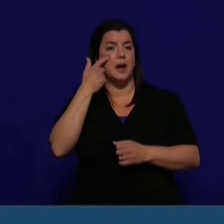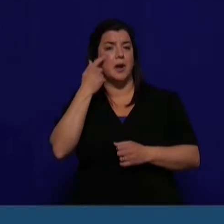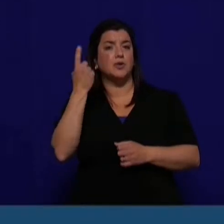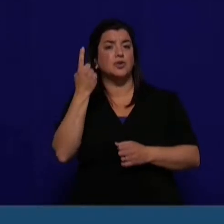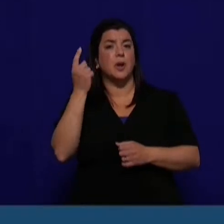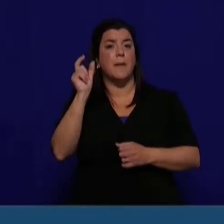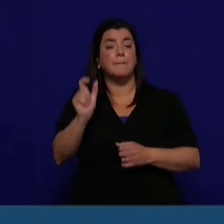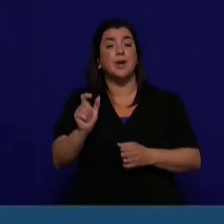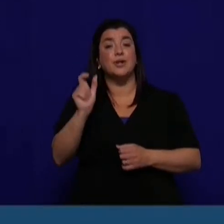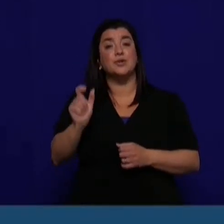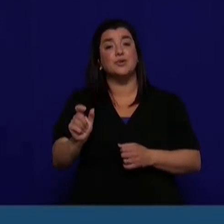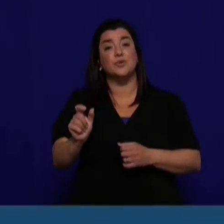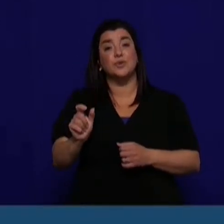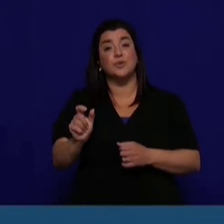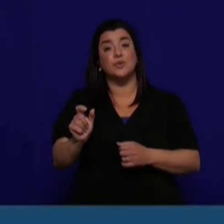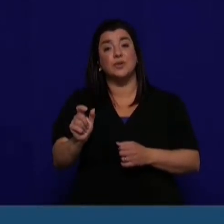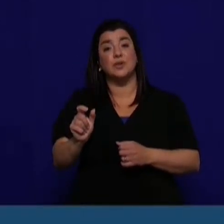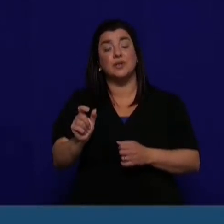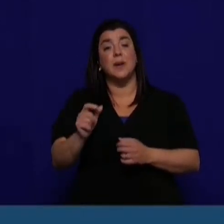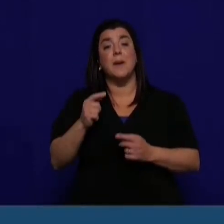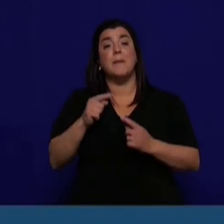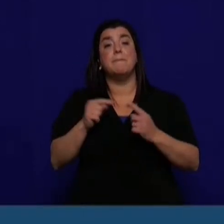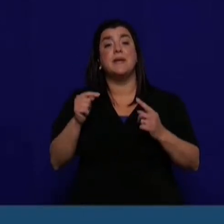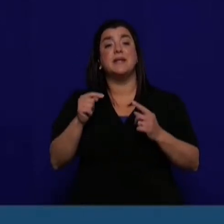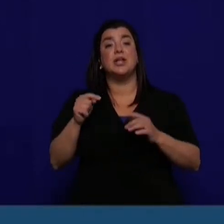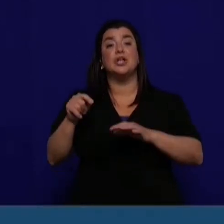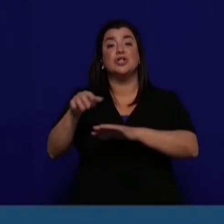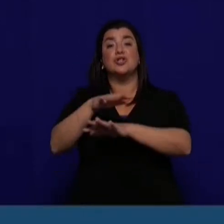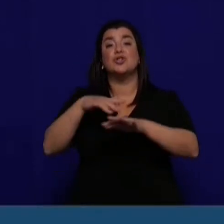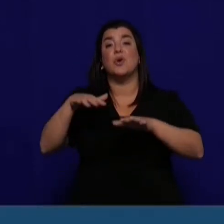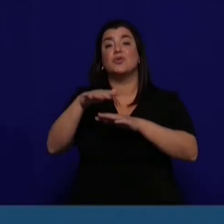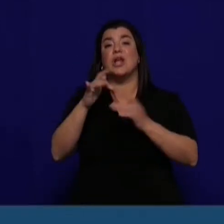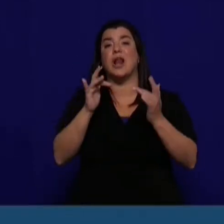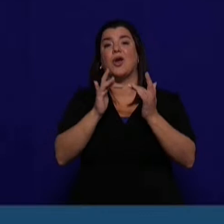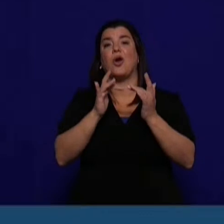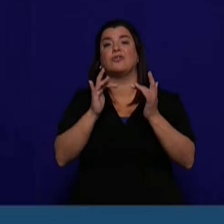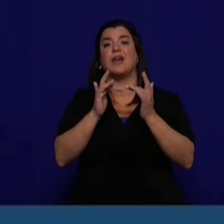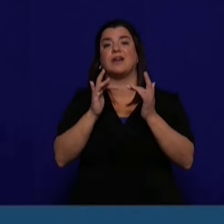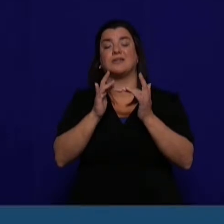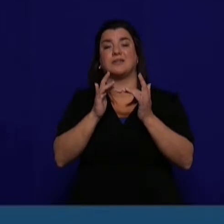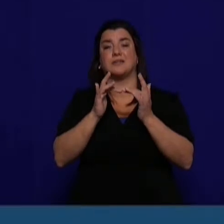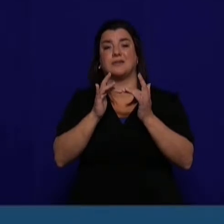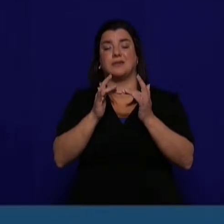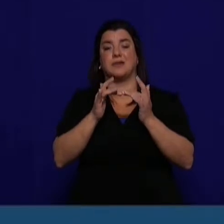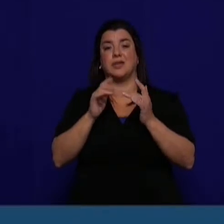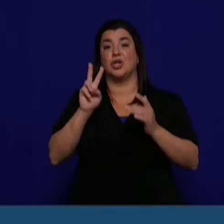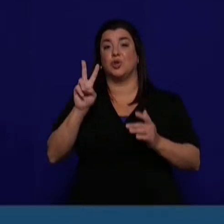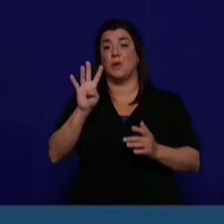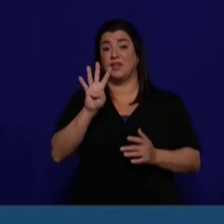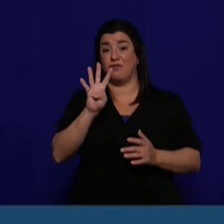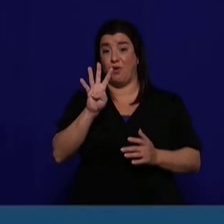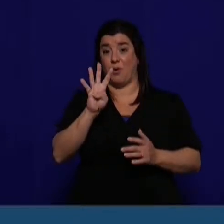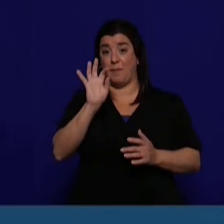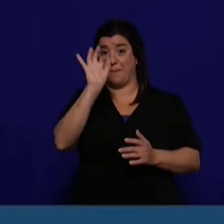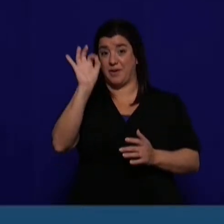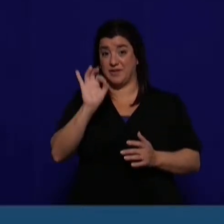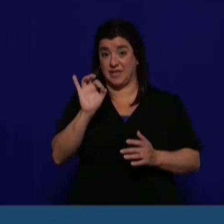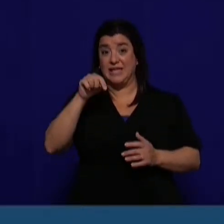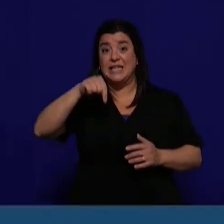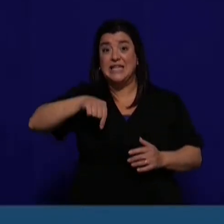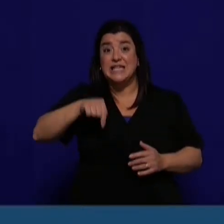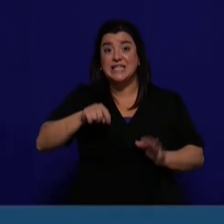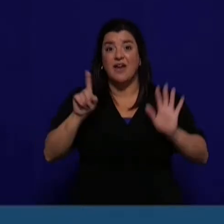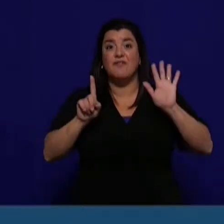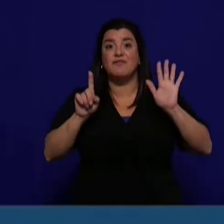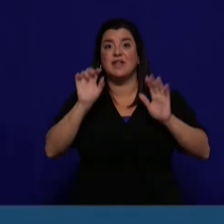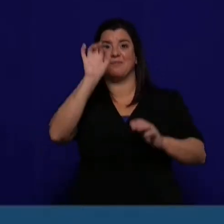qegħdin jittieħdu permezz ta' social contact. Infatti dan minn 24% niżel għal 15%. U anke fuq